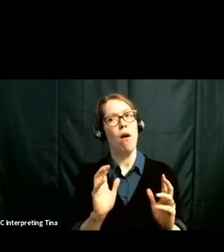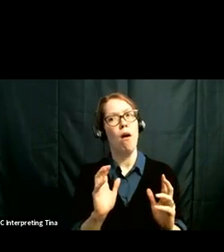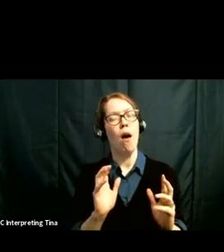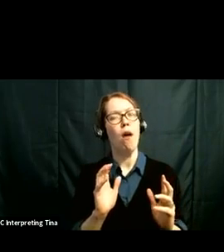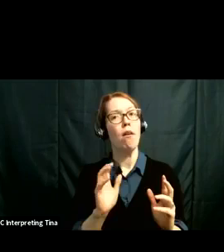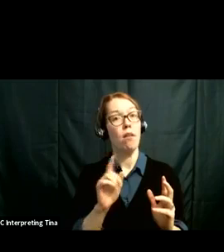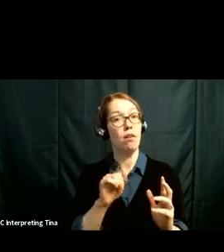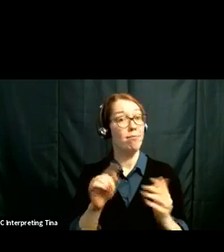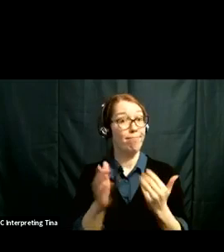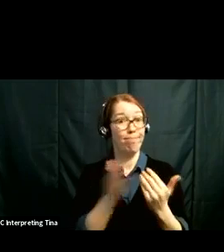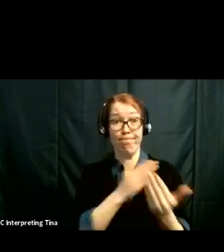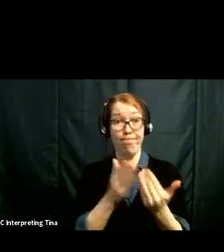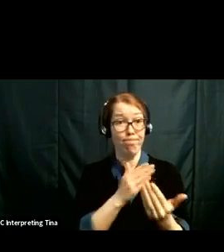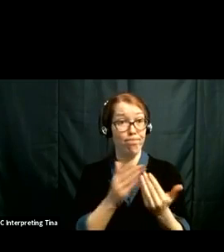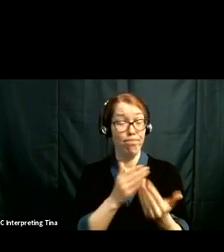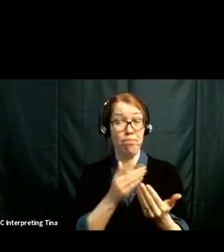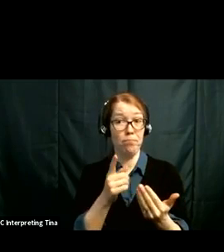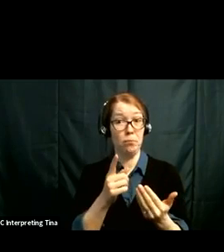wherever you're at,